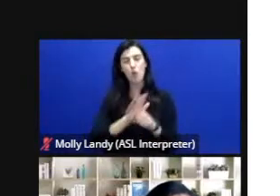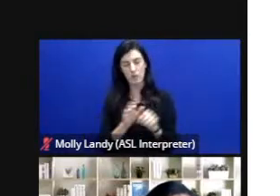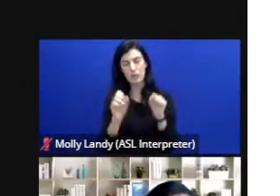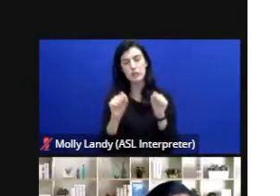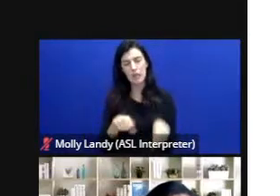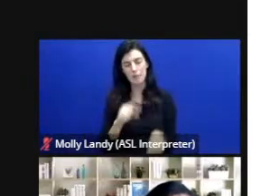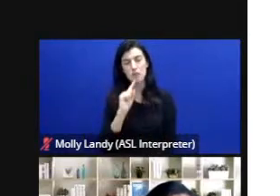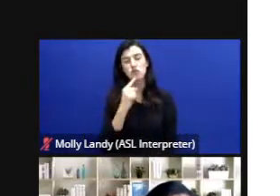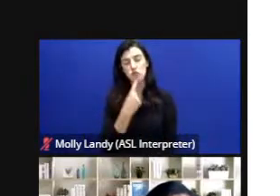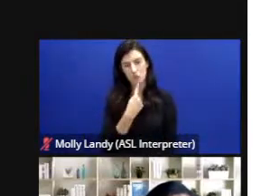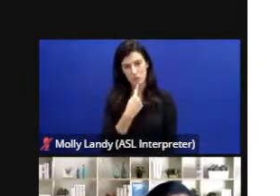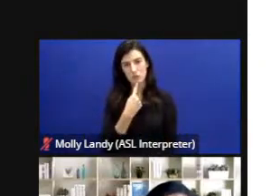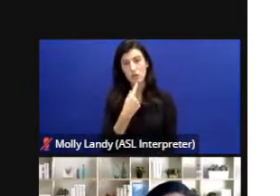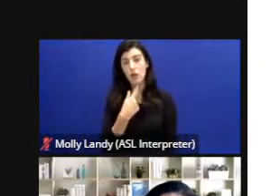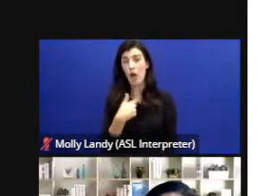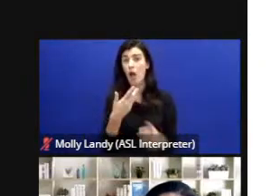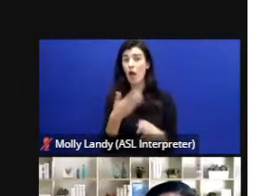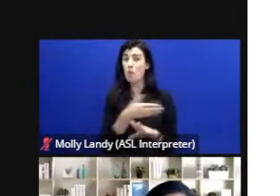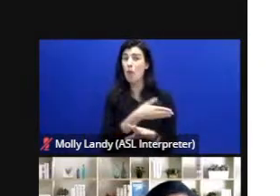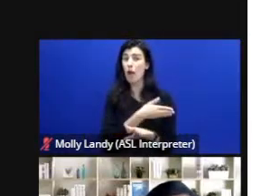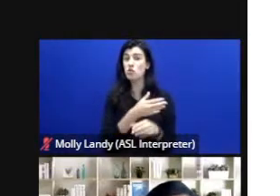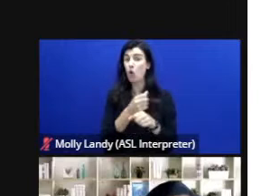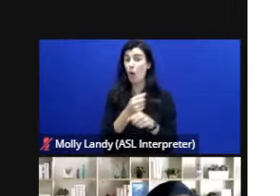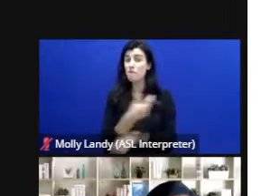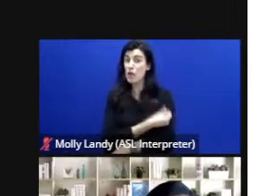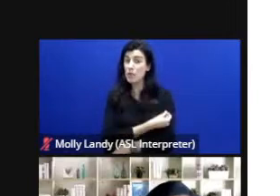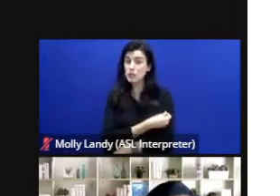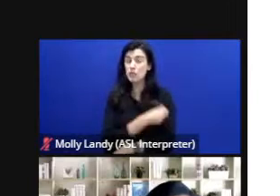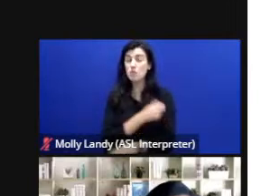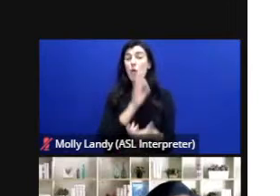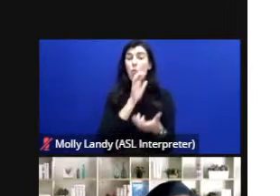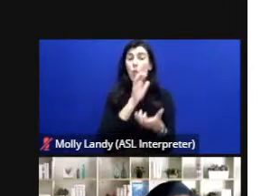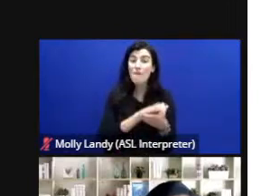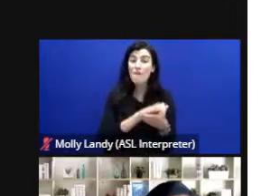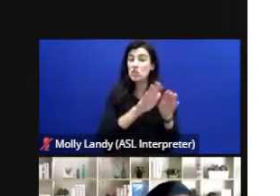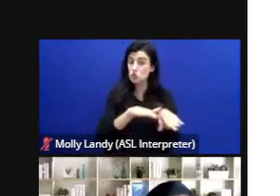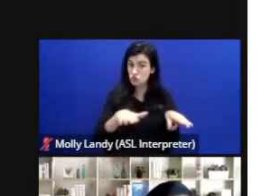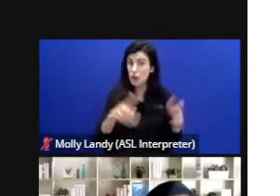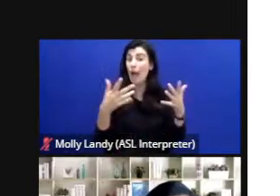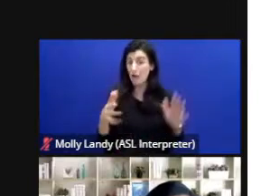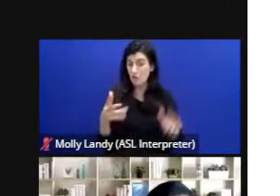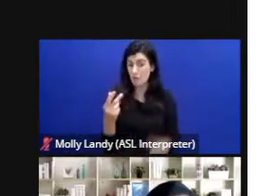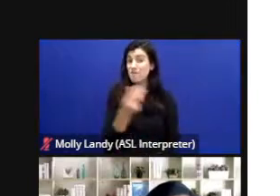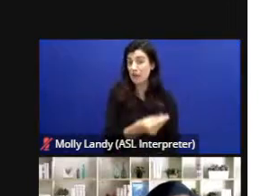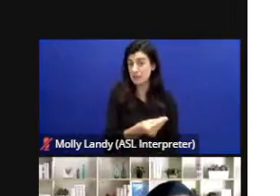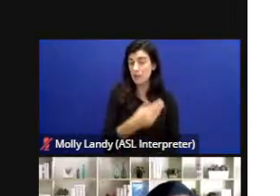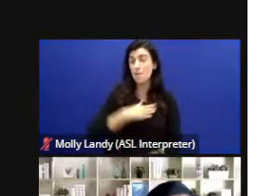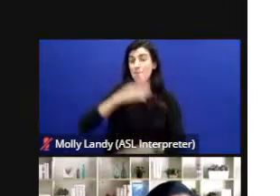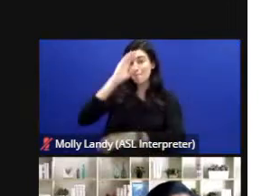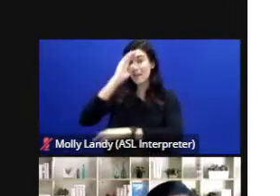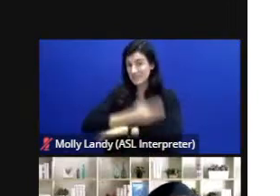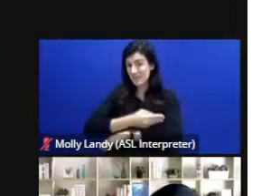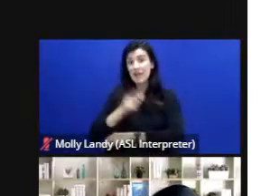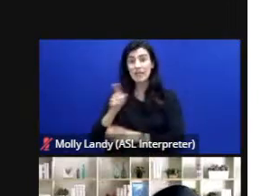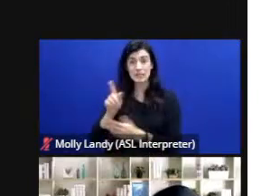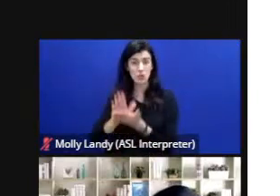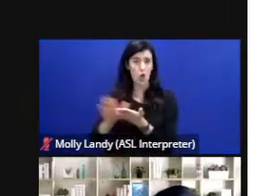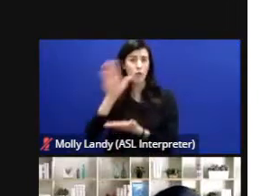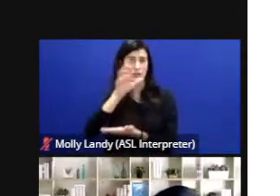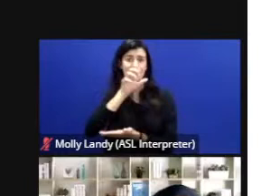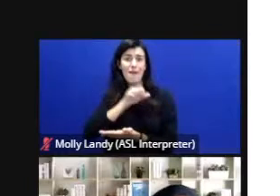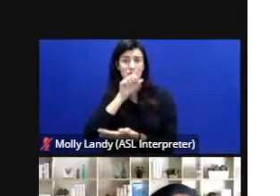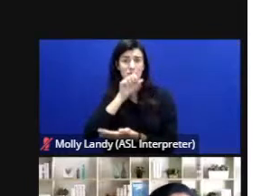I've taken vaccinations in the past. My wife, my children have all been vaccinated, and I have a son who is of college age right now.